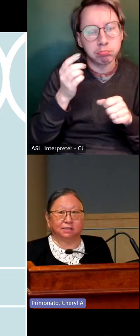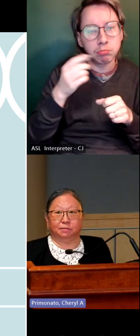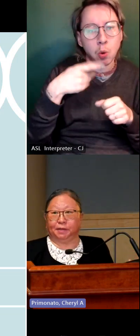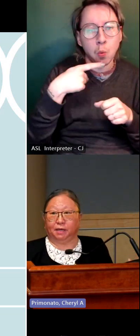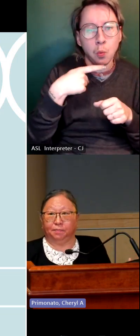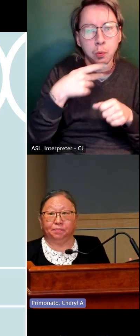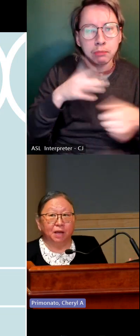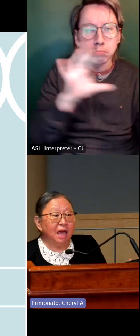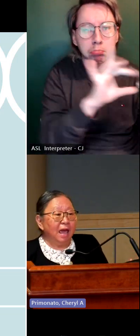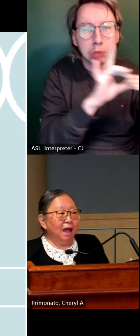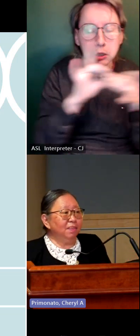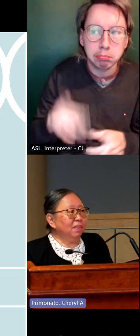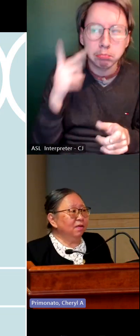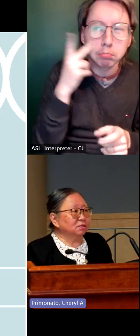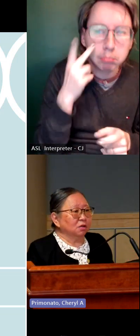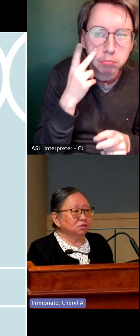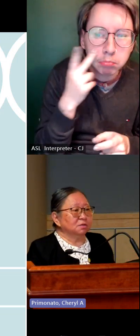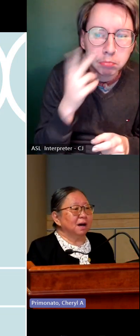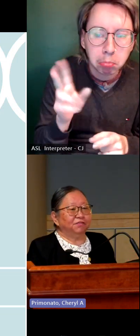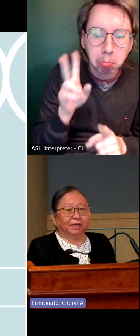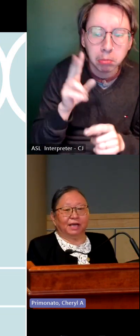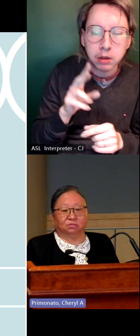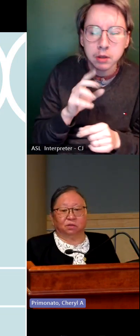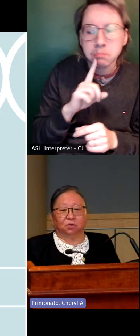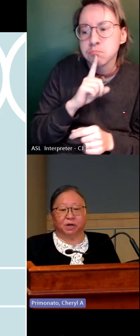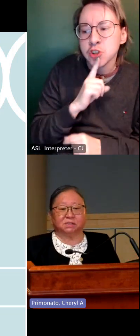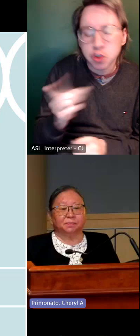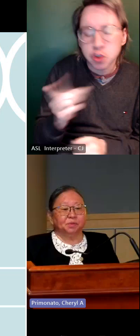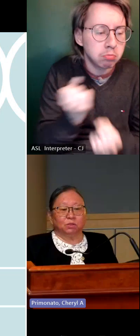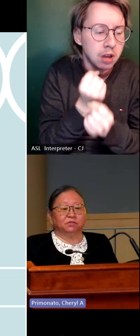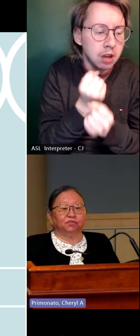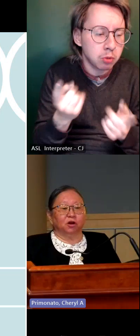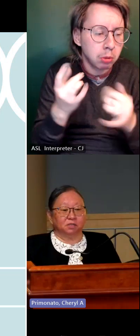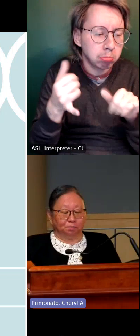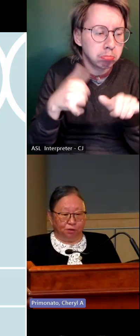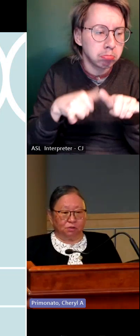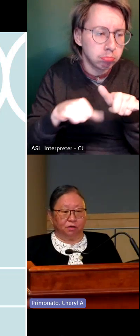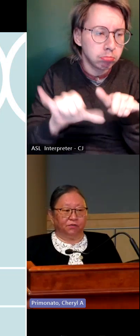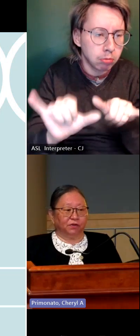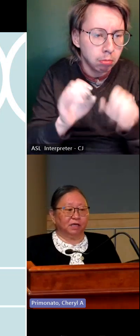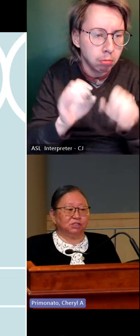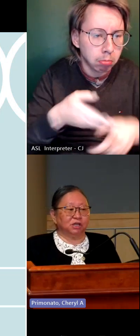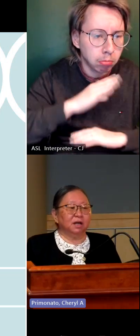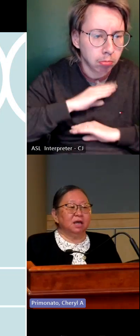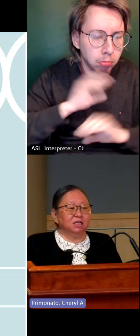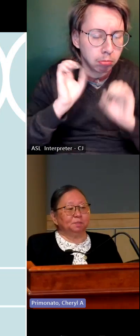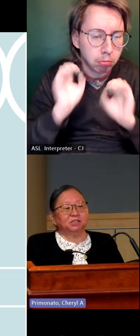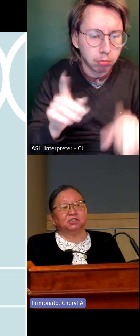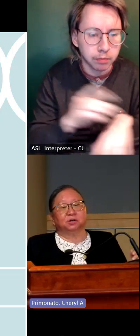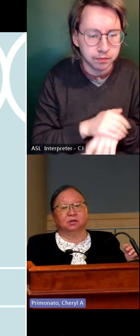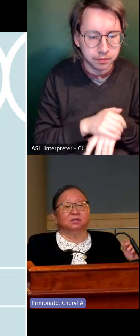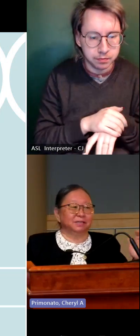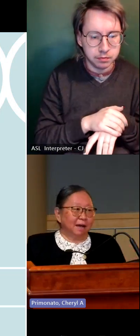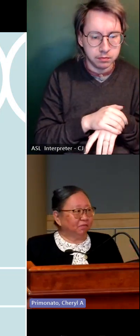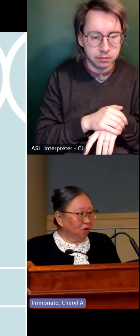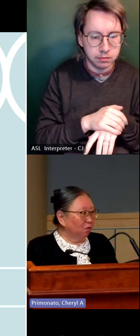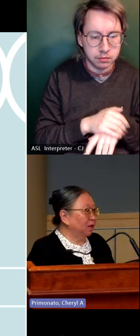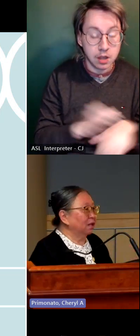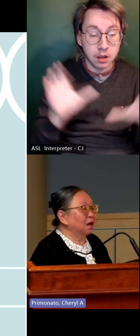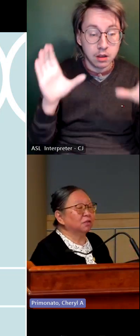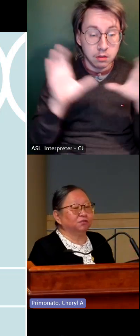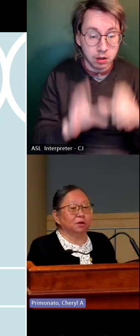a DBE. And then there's also the modification request. Once a firm is approved certification, especially during the